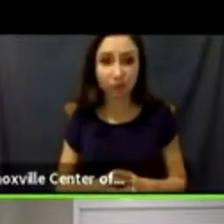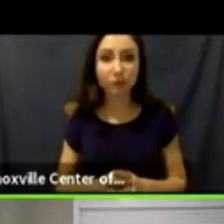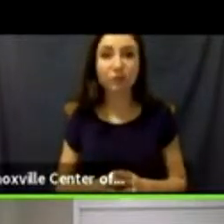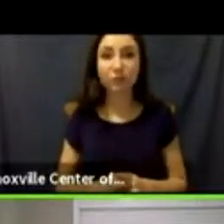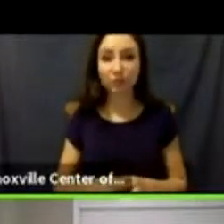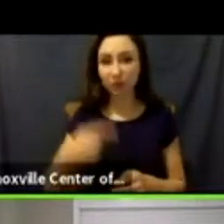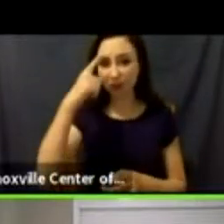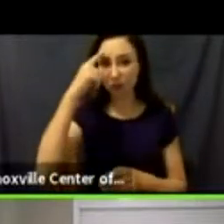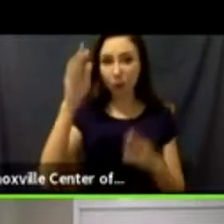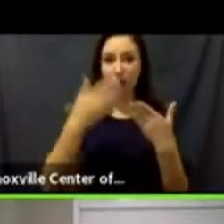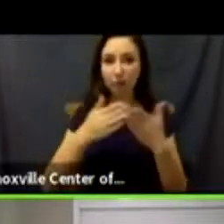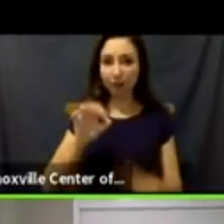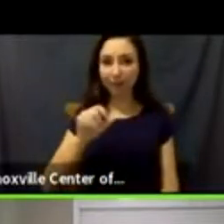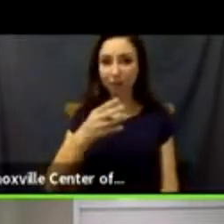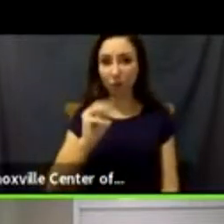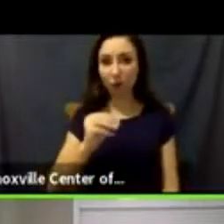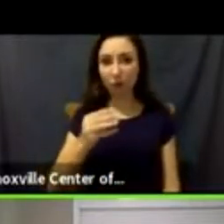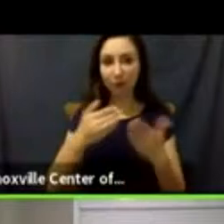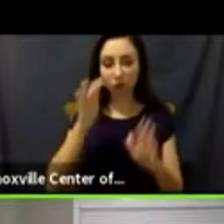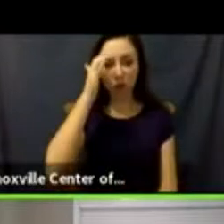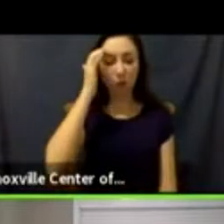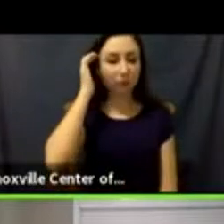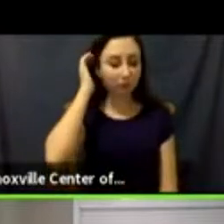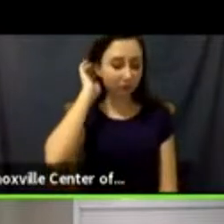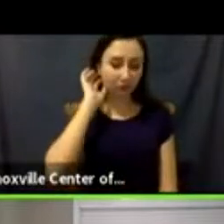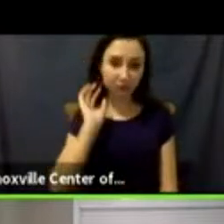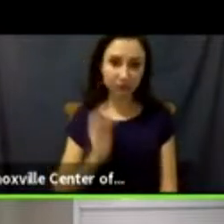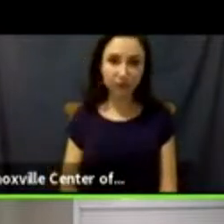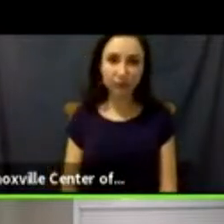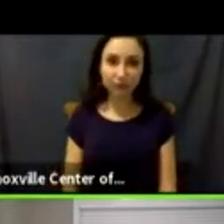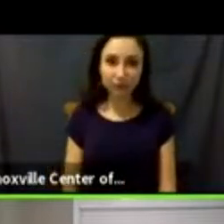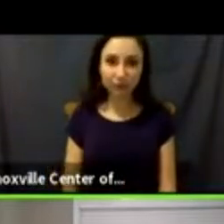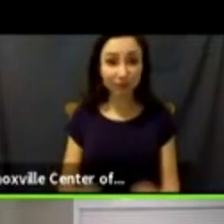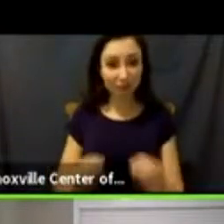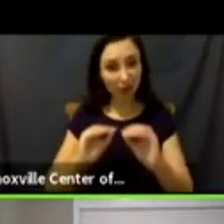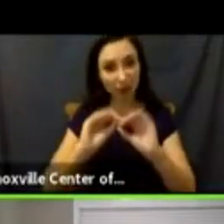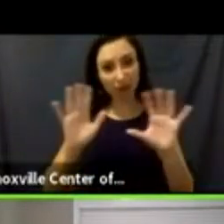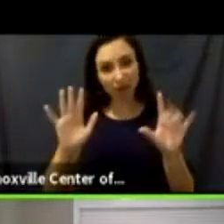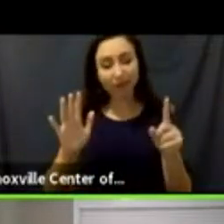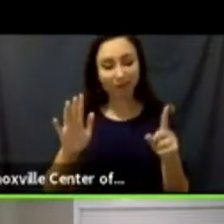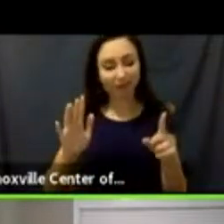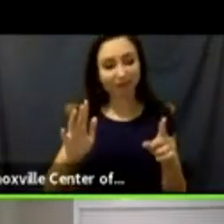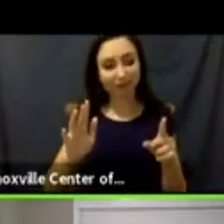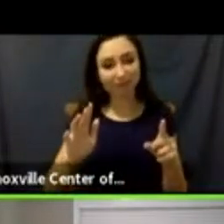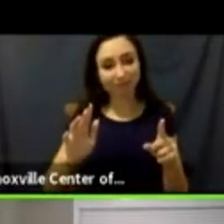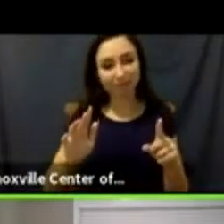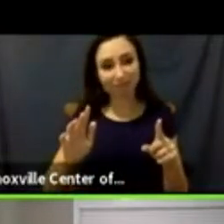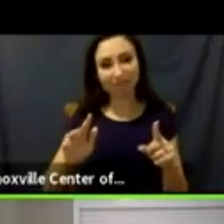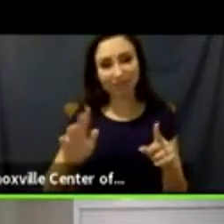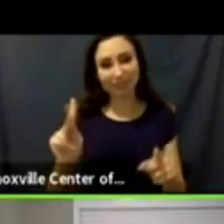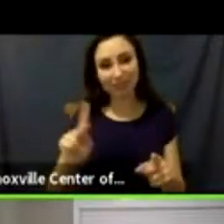forum goes in general, obviously as a Knox County attorney, I can't,